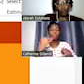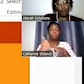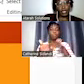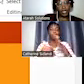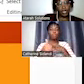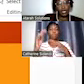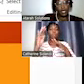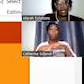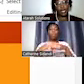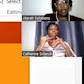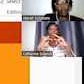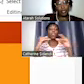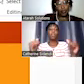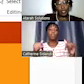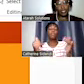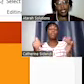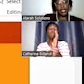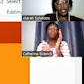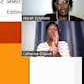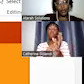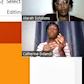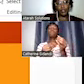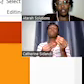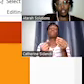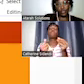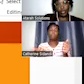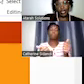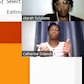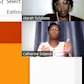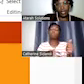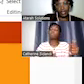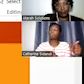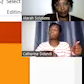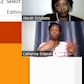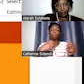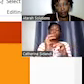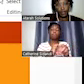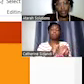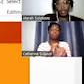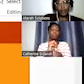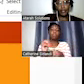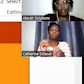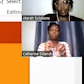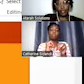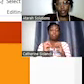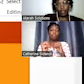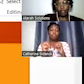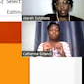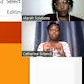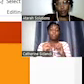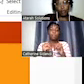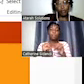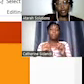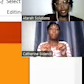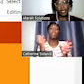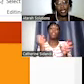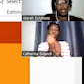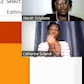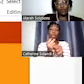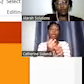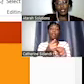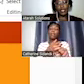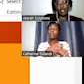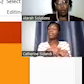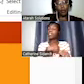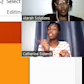and decision making, anger management, and dealing with rejection and failure. Dealing with rejection and failure will be